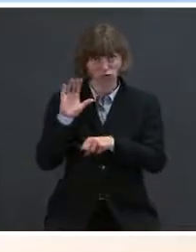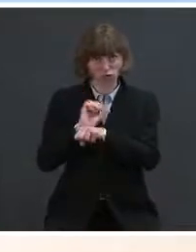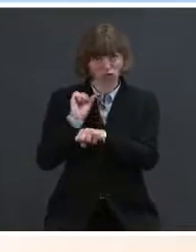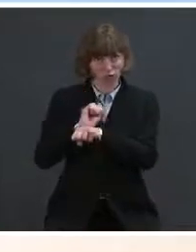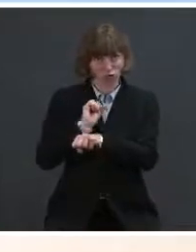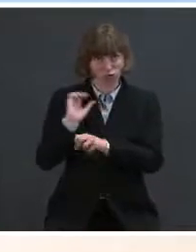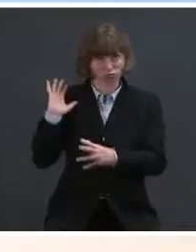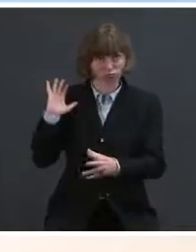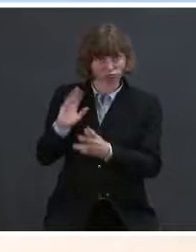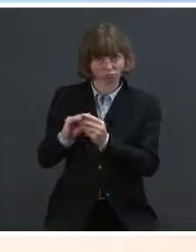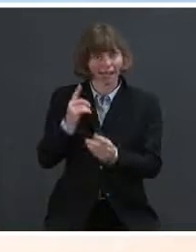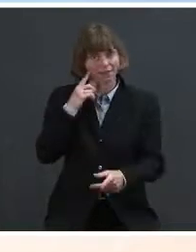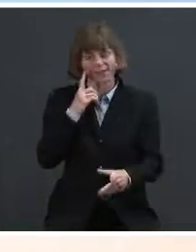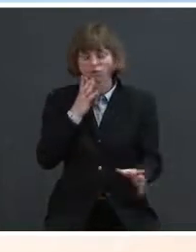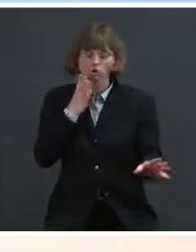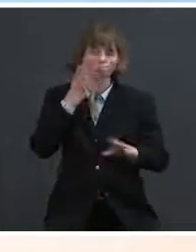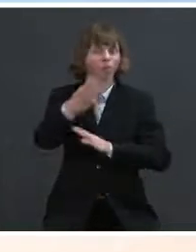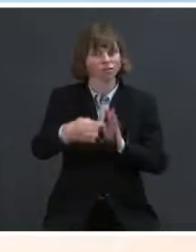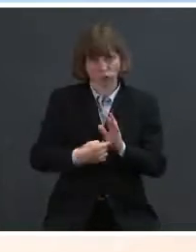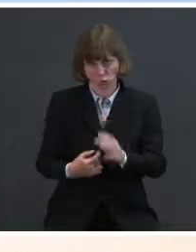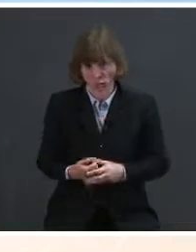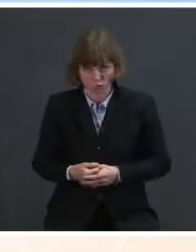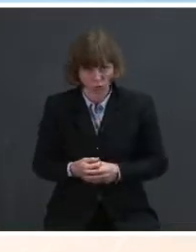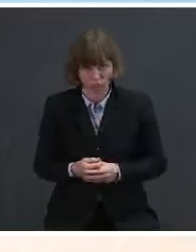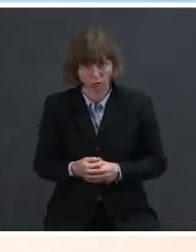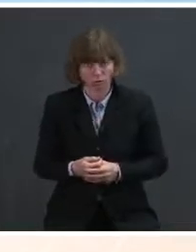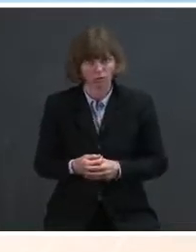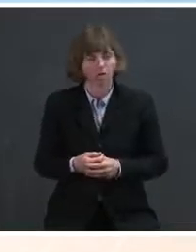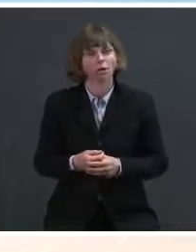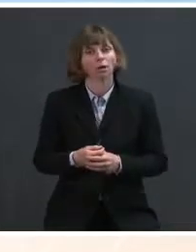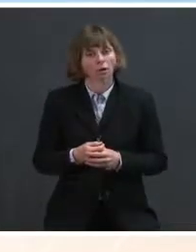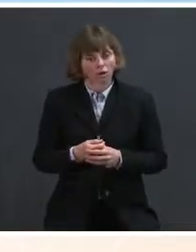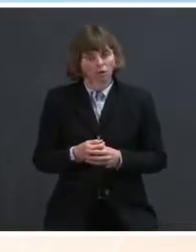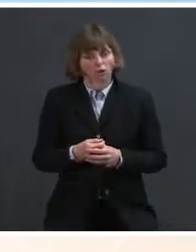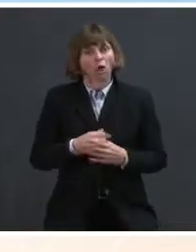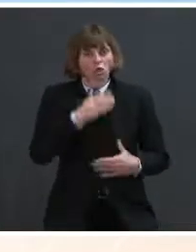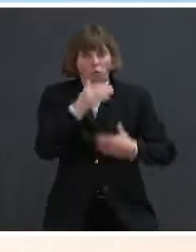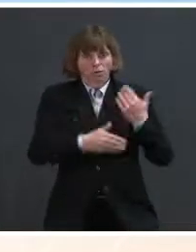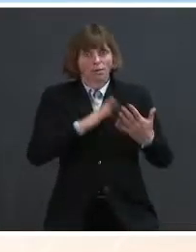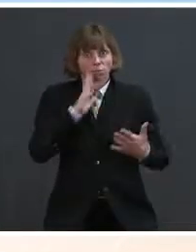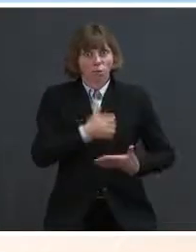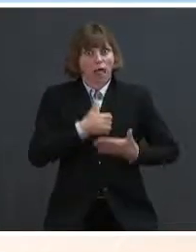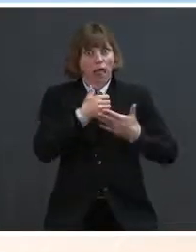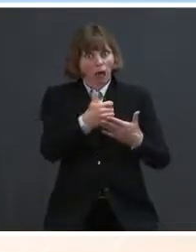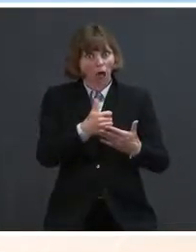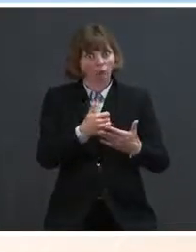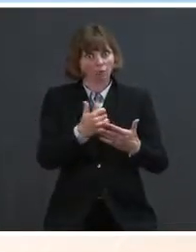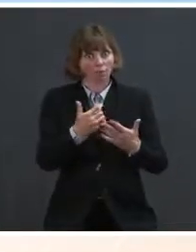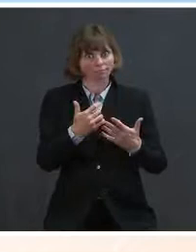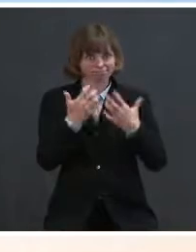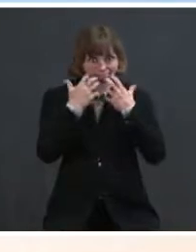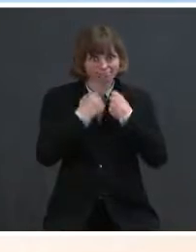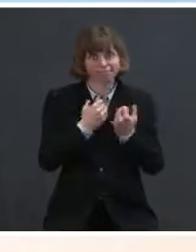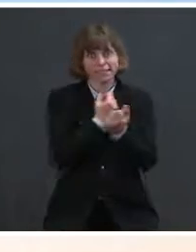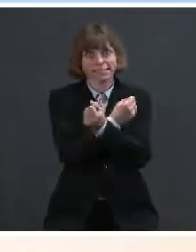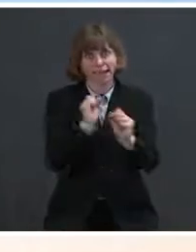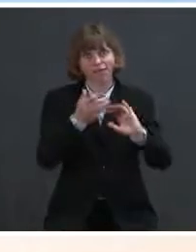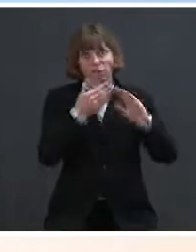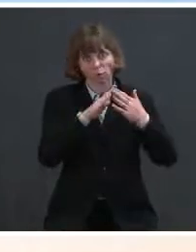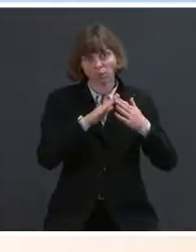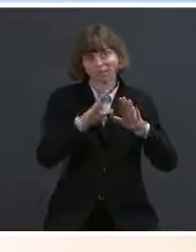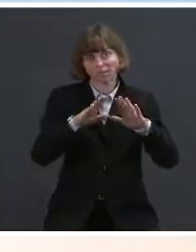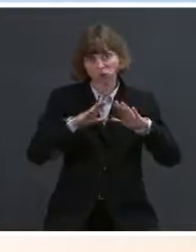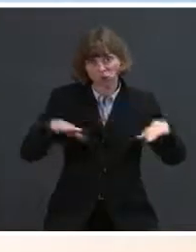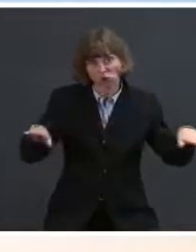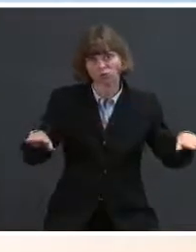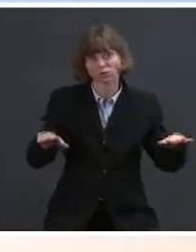is long overdue. It is steps that will help save lives, keep communities safe, children safe, schools safe. And he